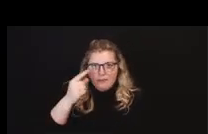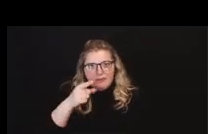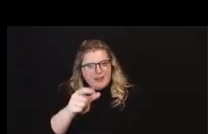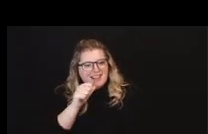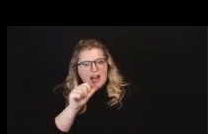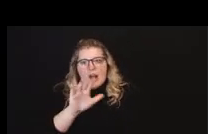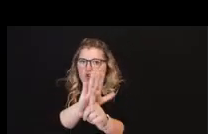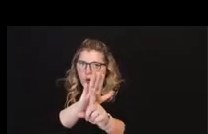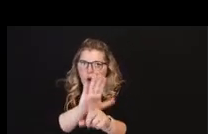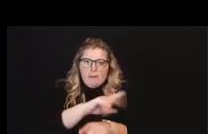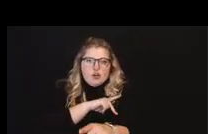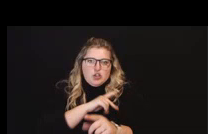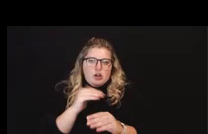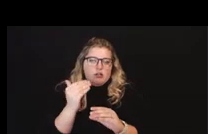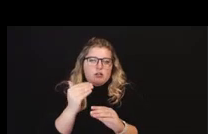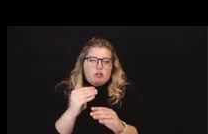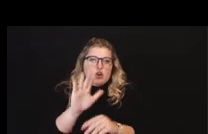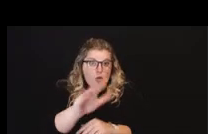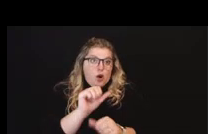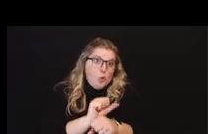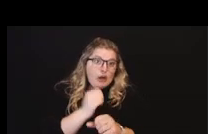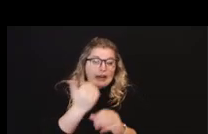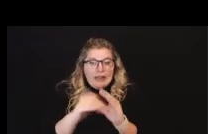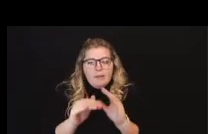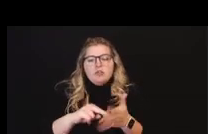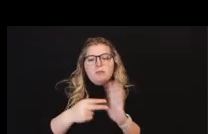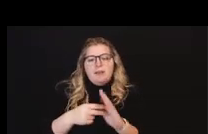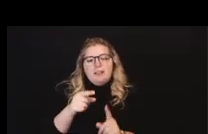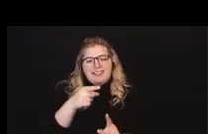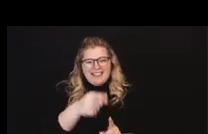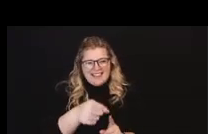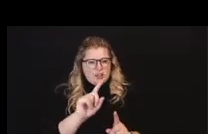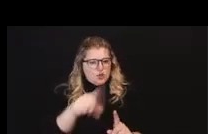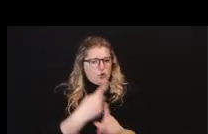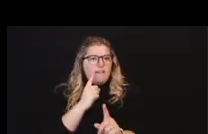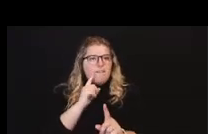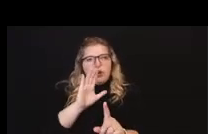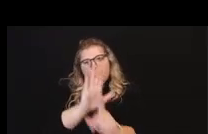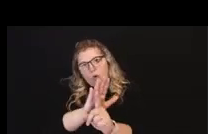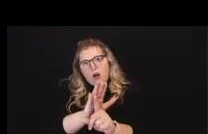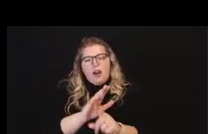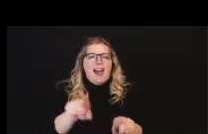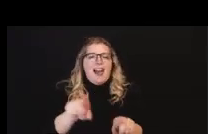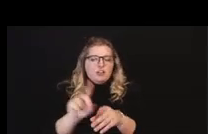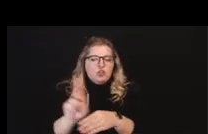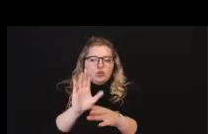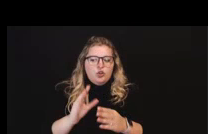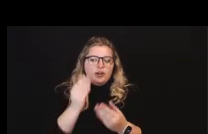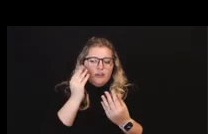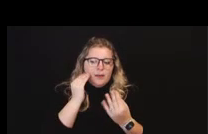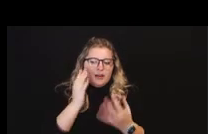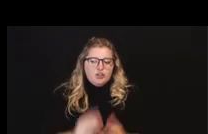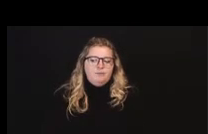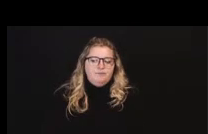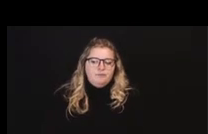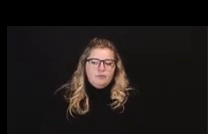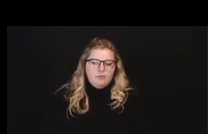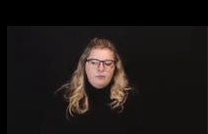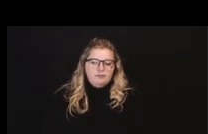address you put in there. That's going to be someone else's. So this is just for your information. It says that the purpose of